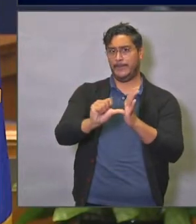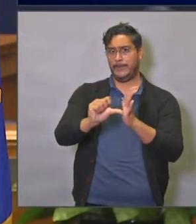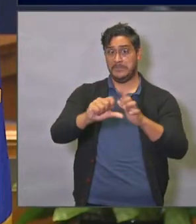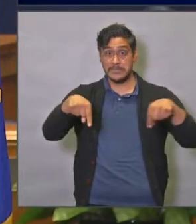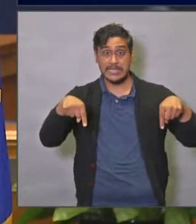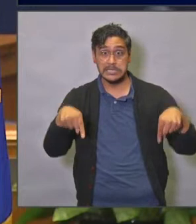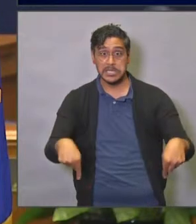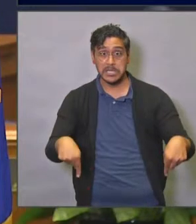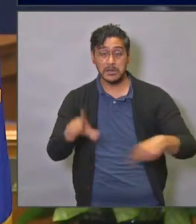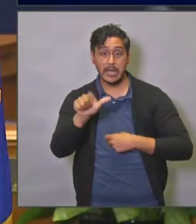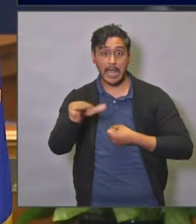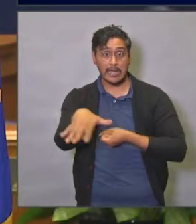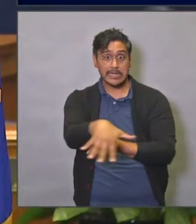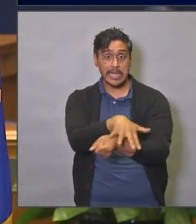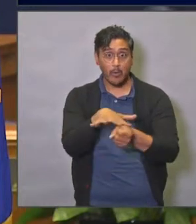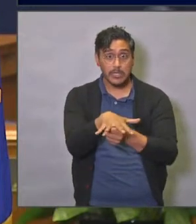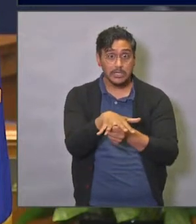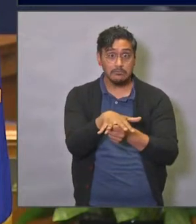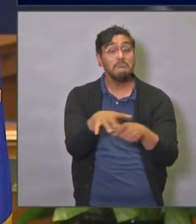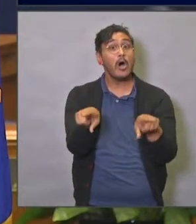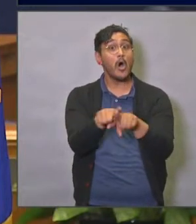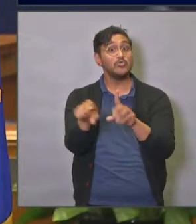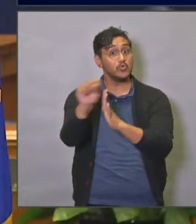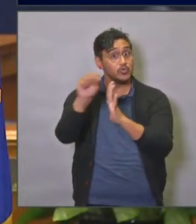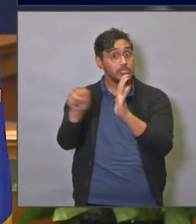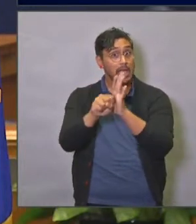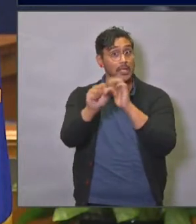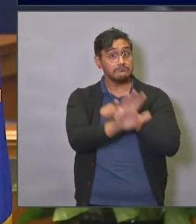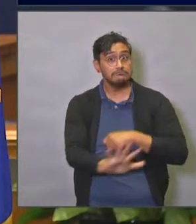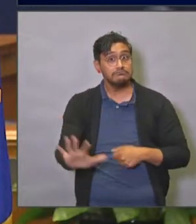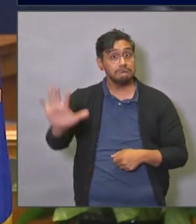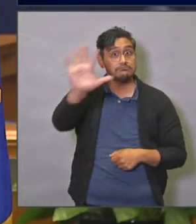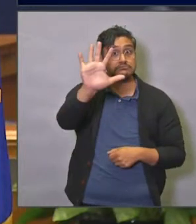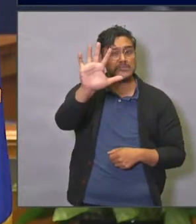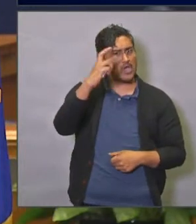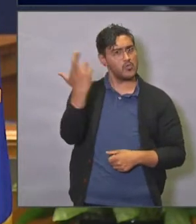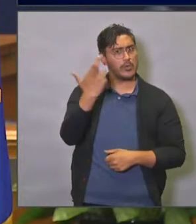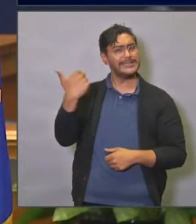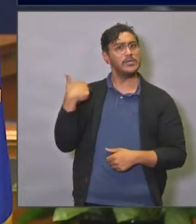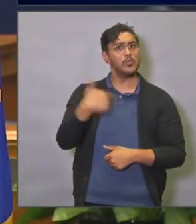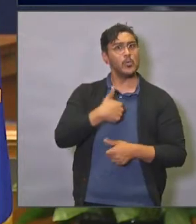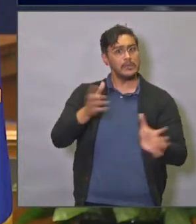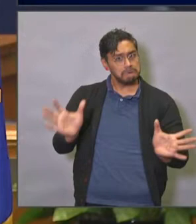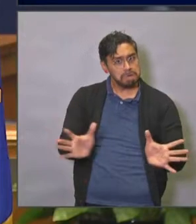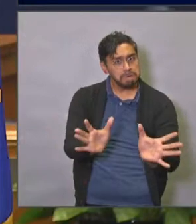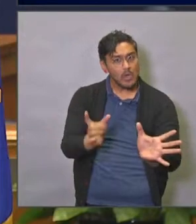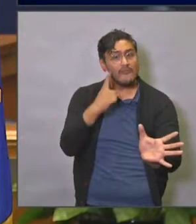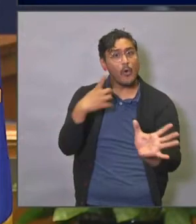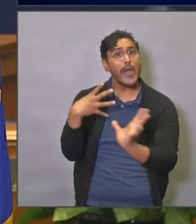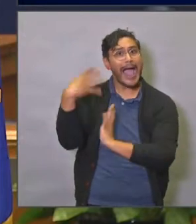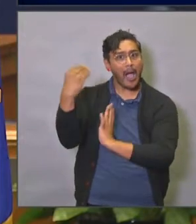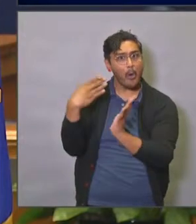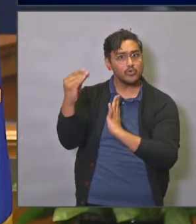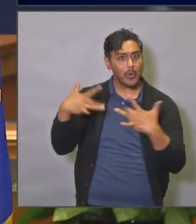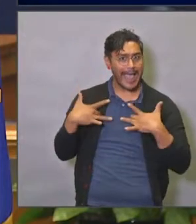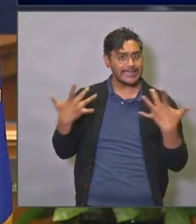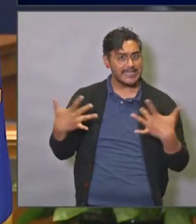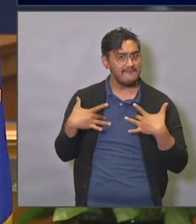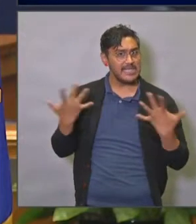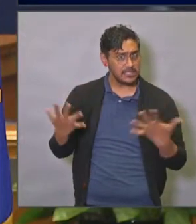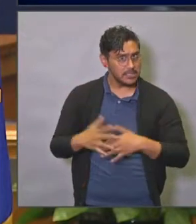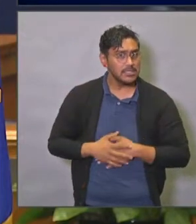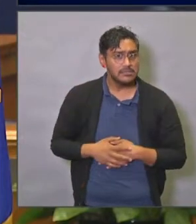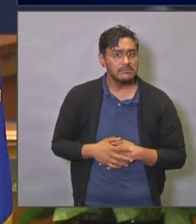been asking people to do as many activities outside as possible is because we've known for a while that there are studies that have come